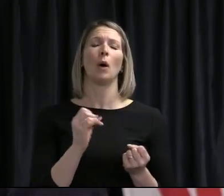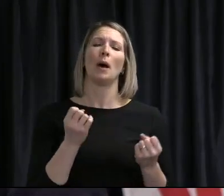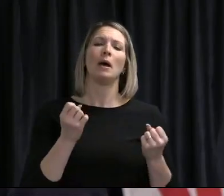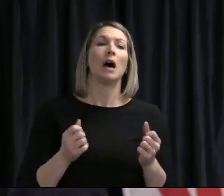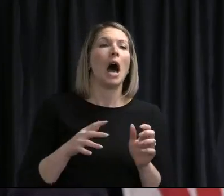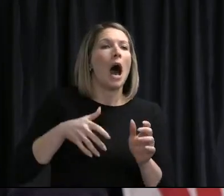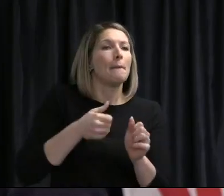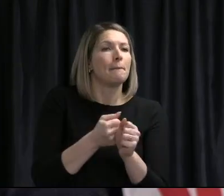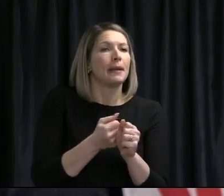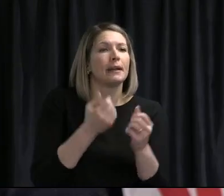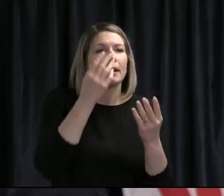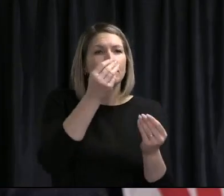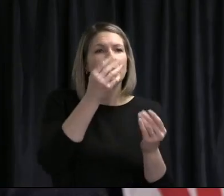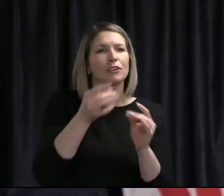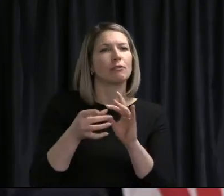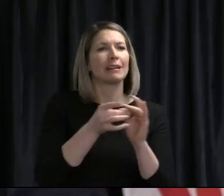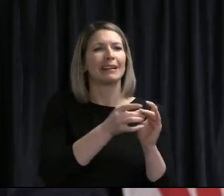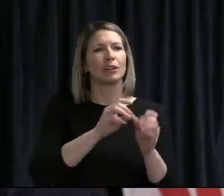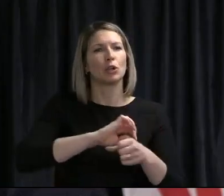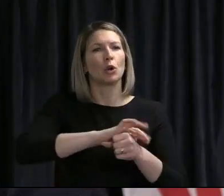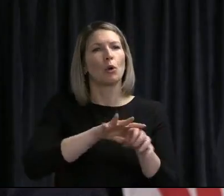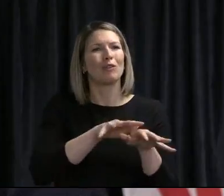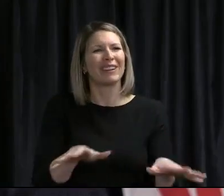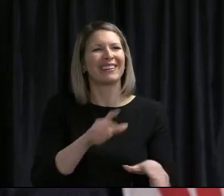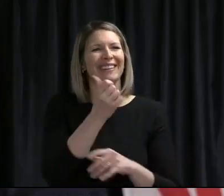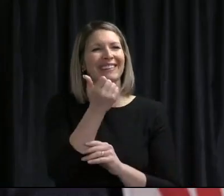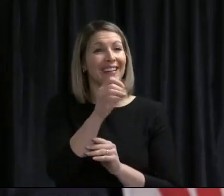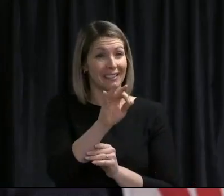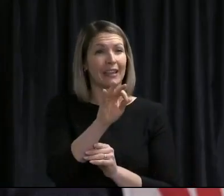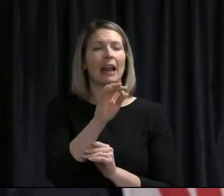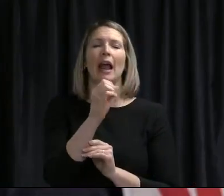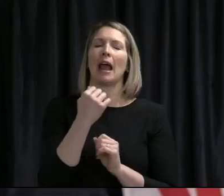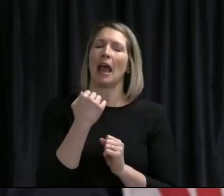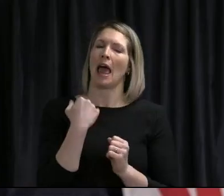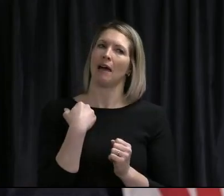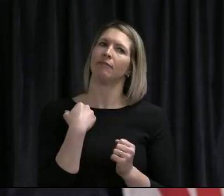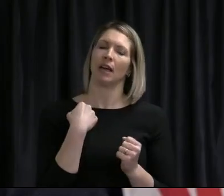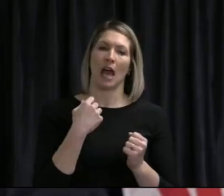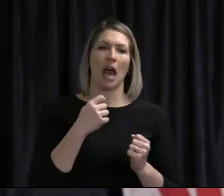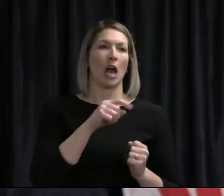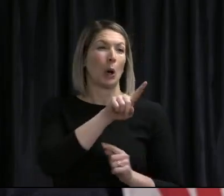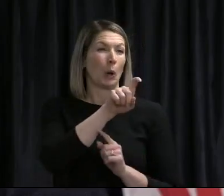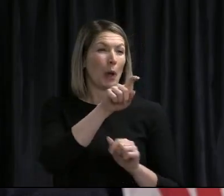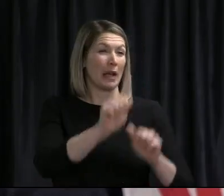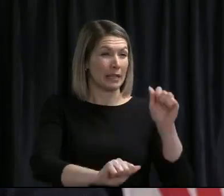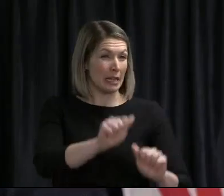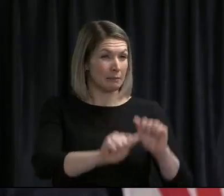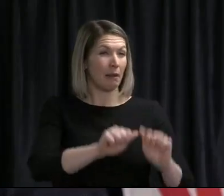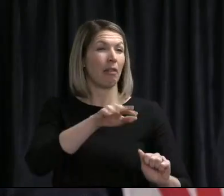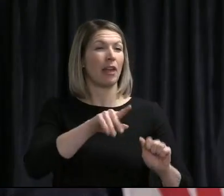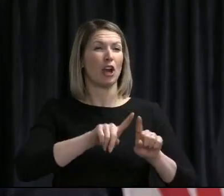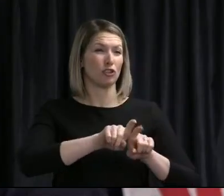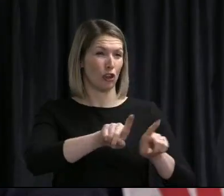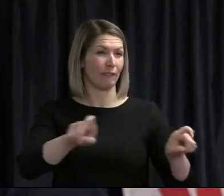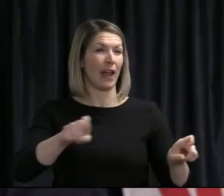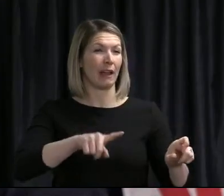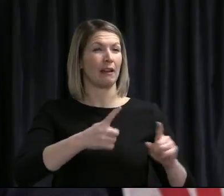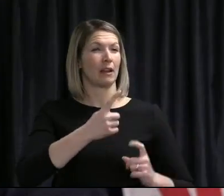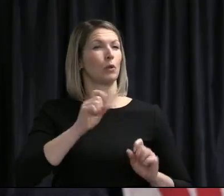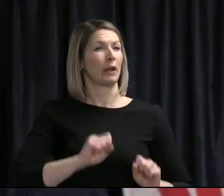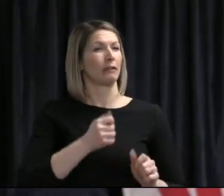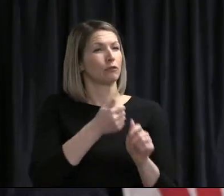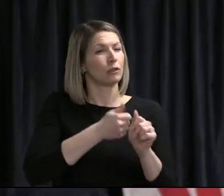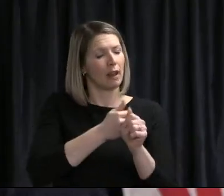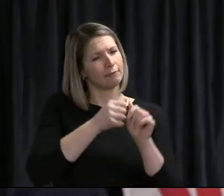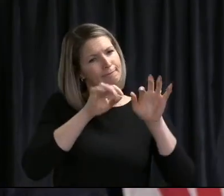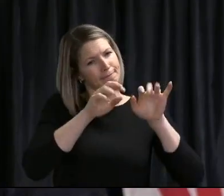require testing. There has been good uptake of this tool up to this point, and we really want to thank